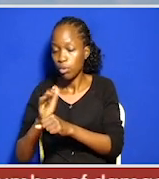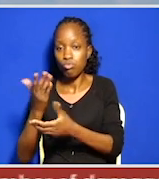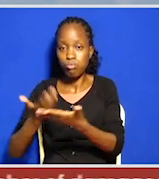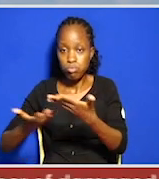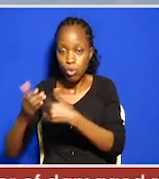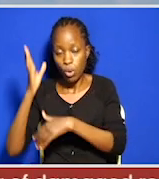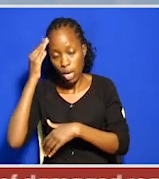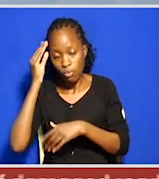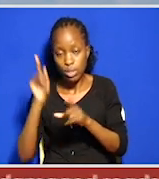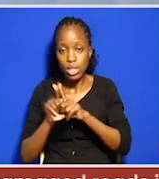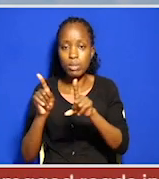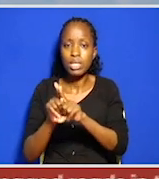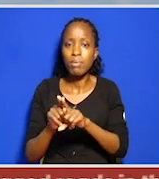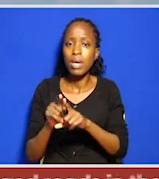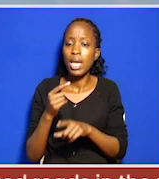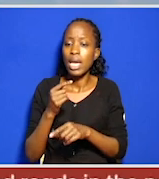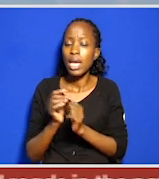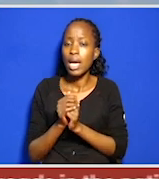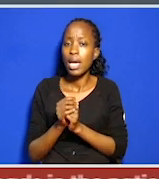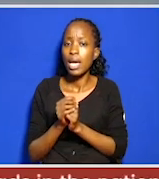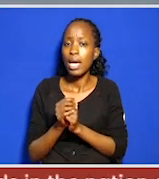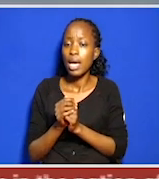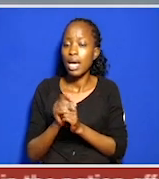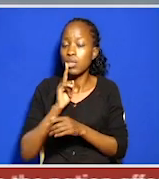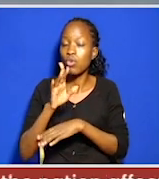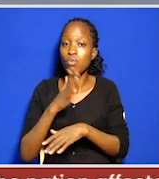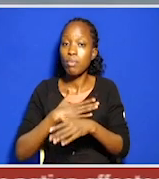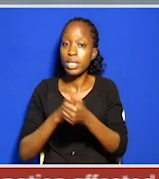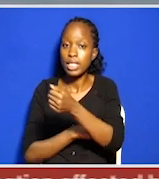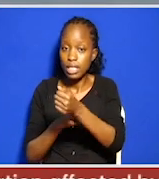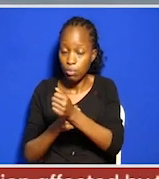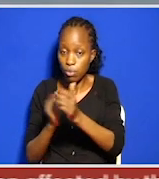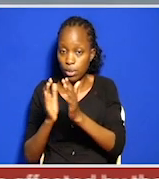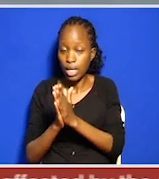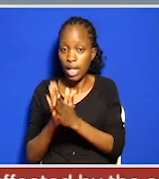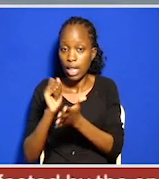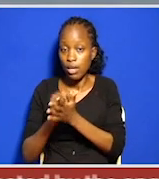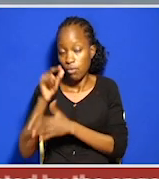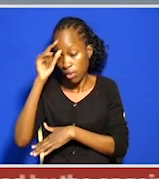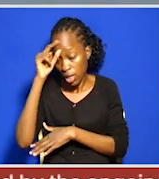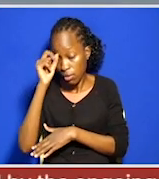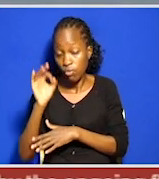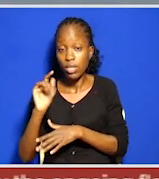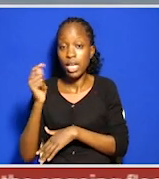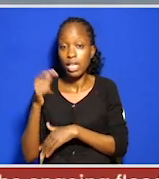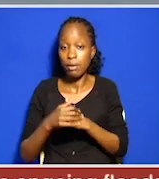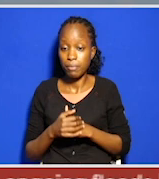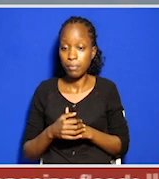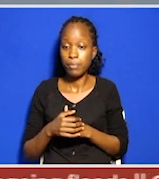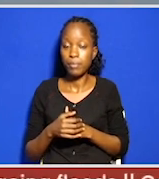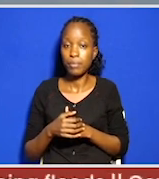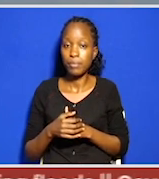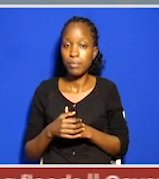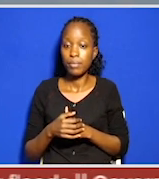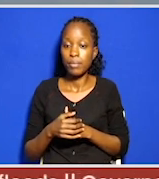assure you of my support and that of the Government of the Republic of Kenya